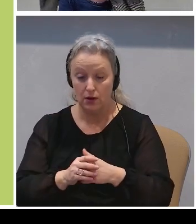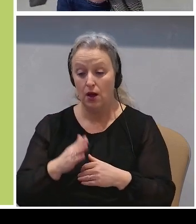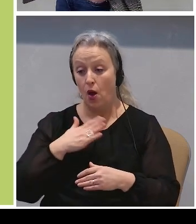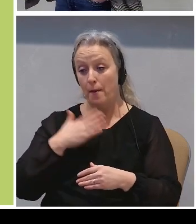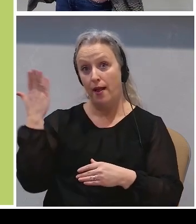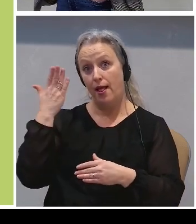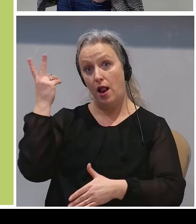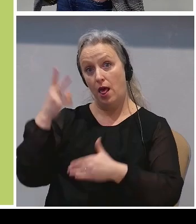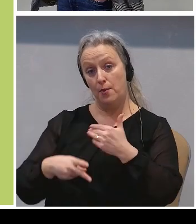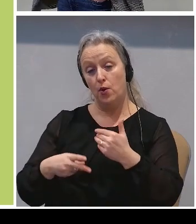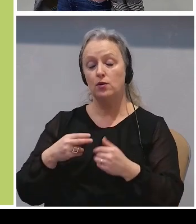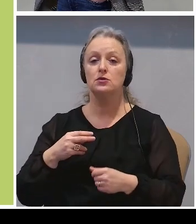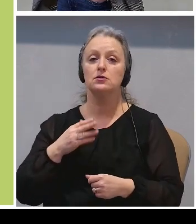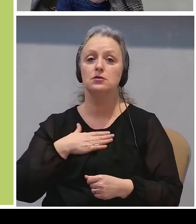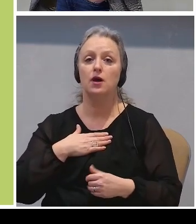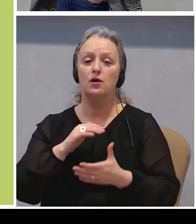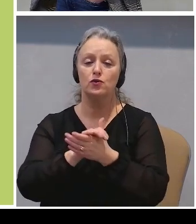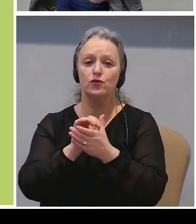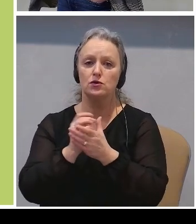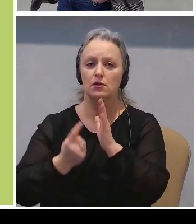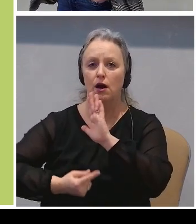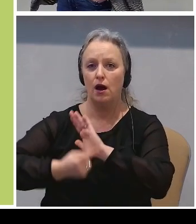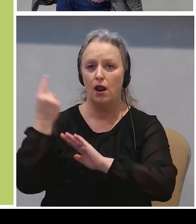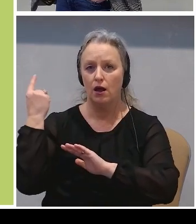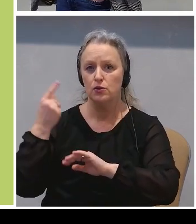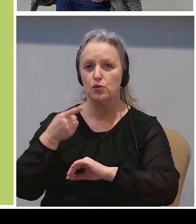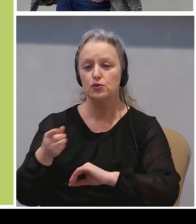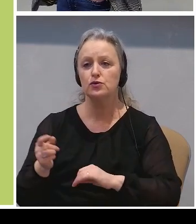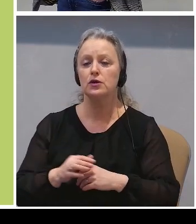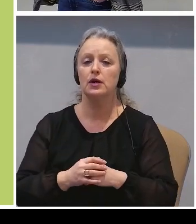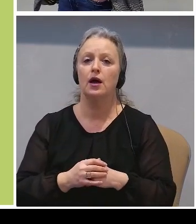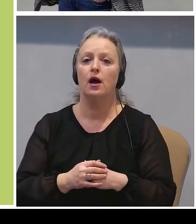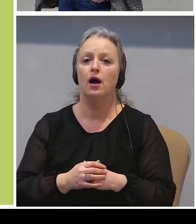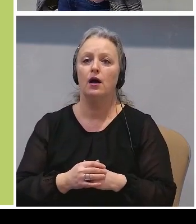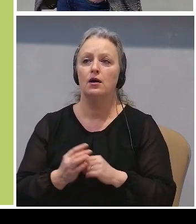It involves both industry and academia. So FPI is the European